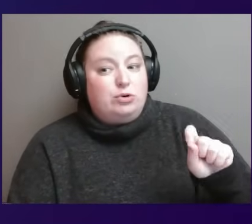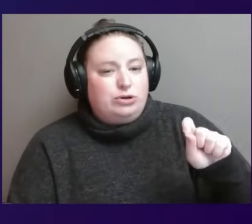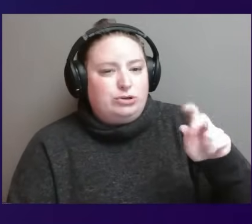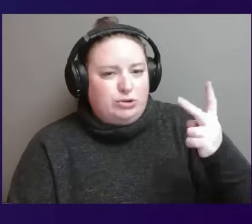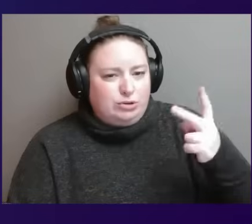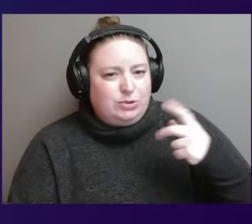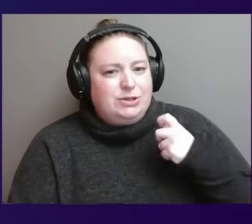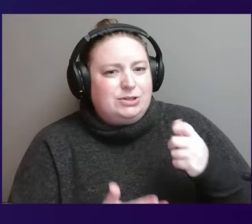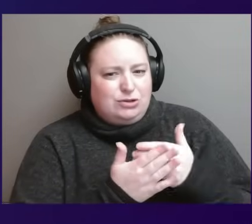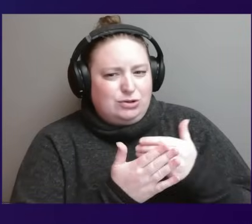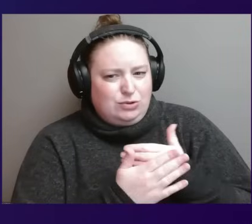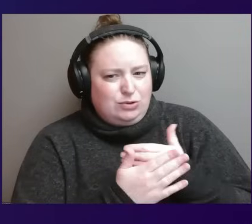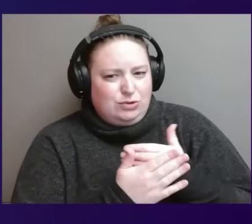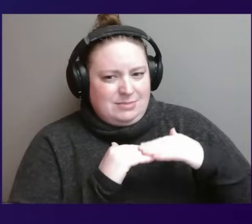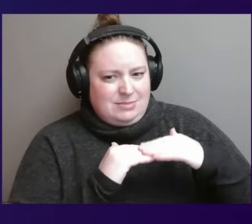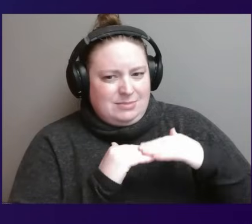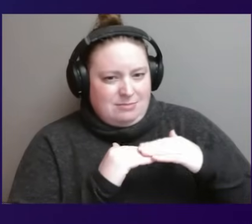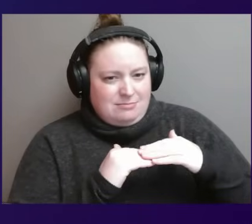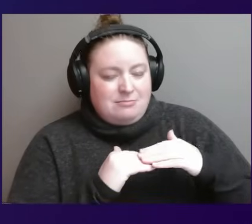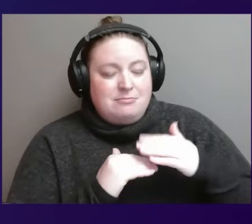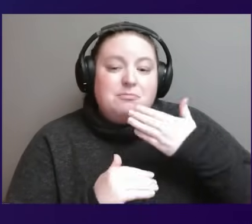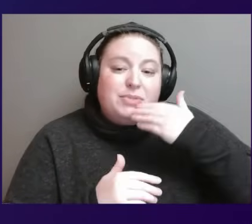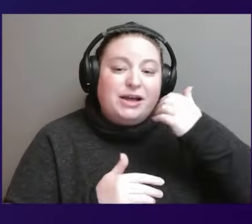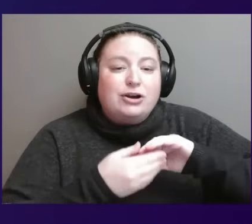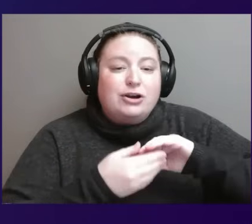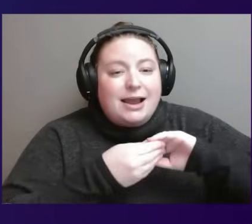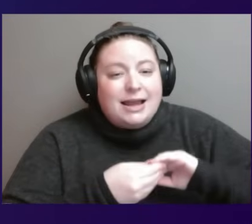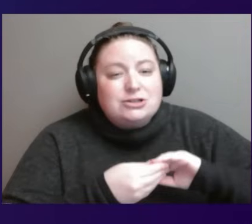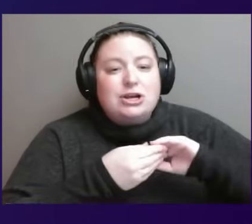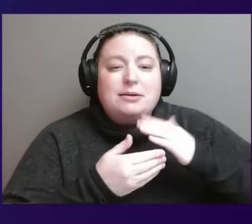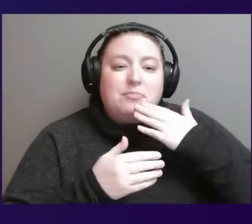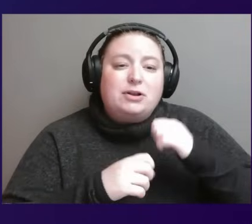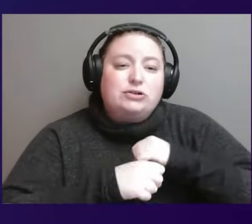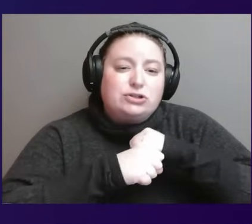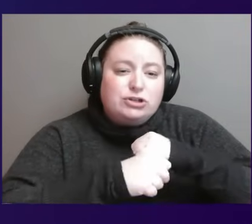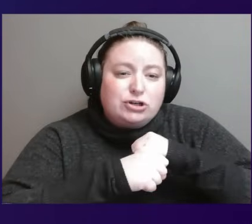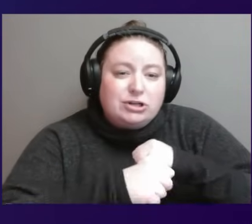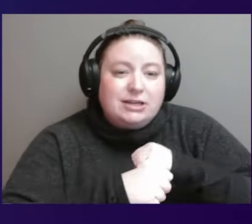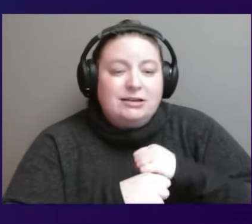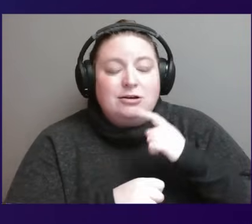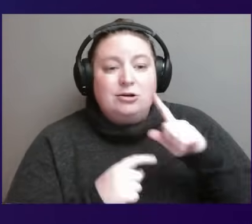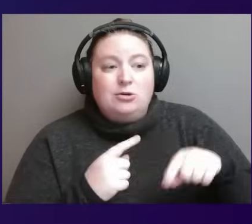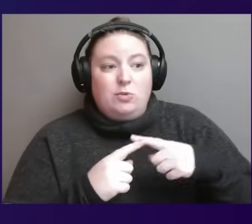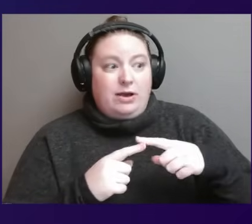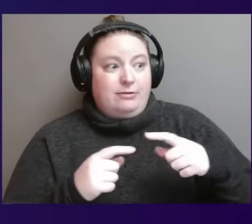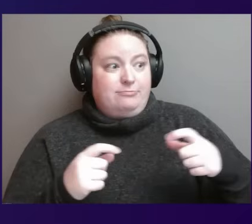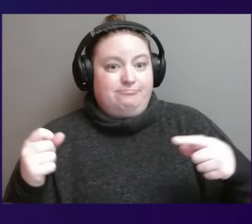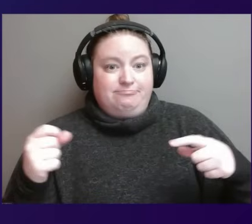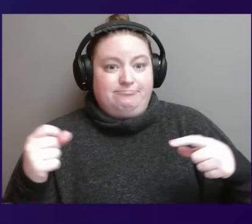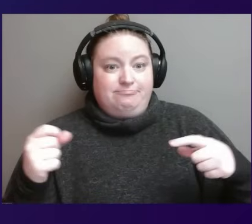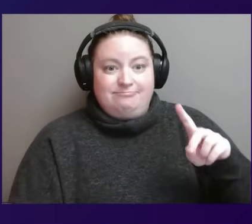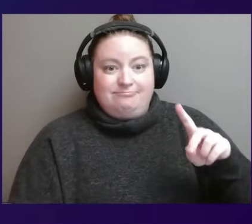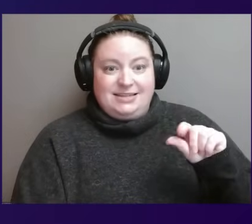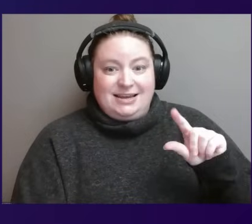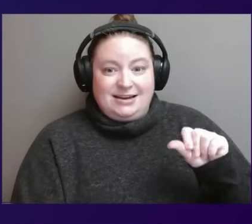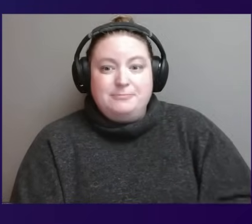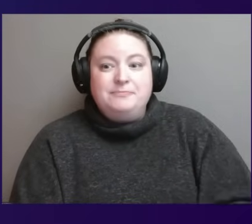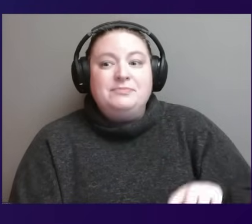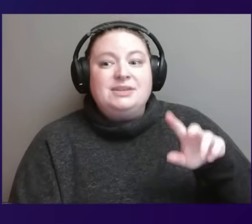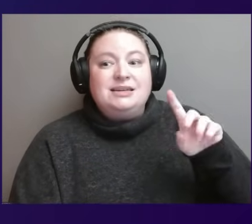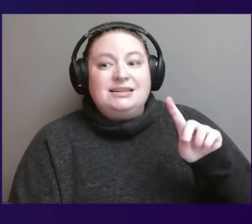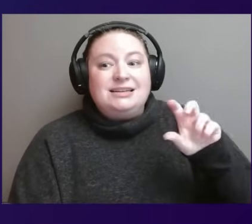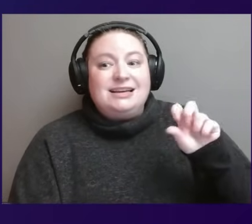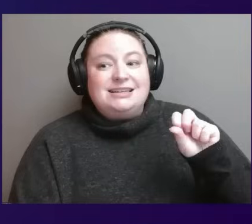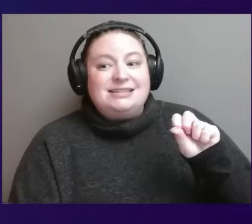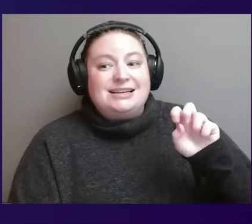protocol, offers better handshake, better security when transiting data. DSSE KMS for highly